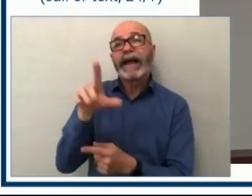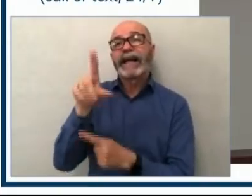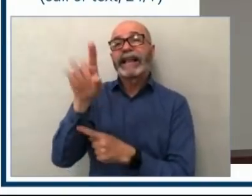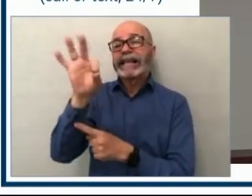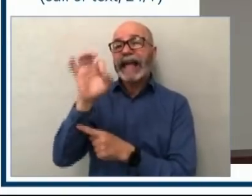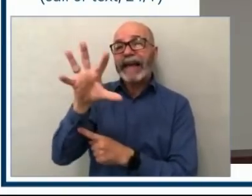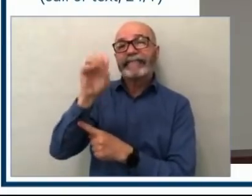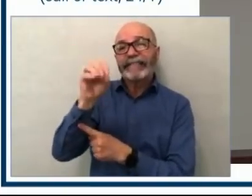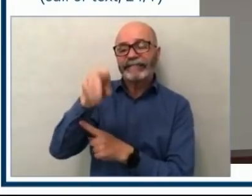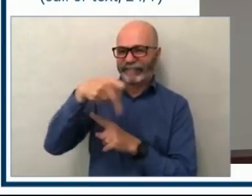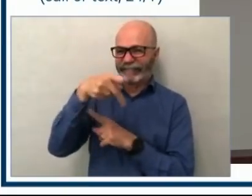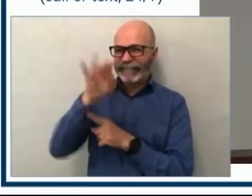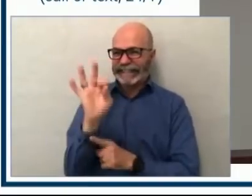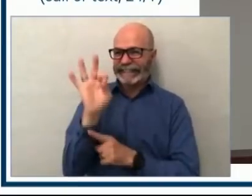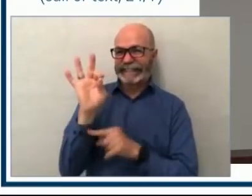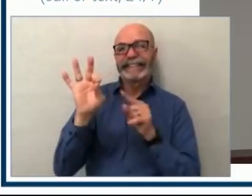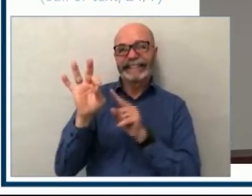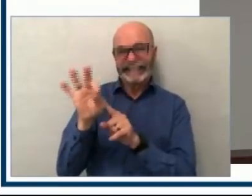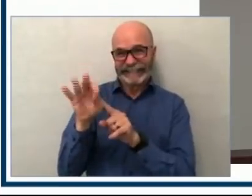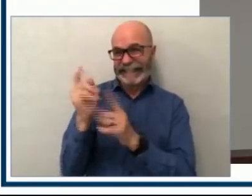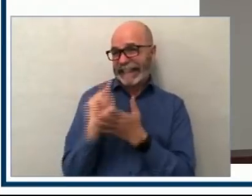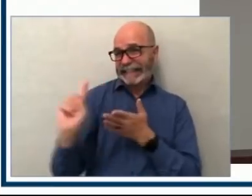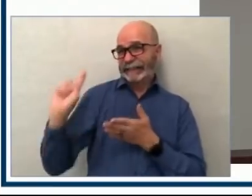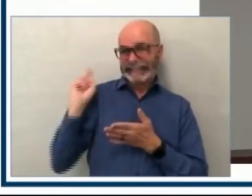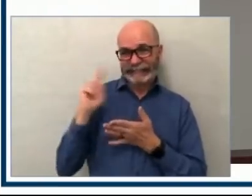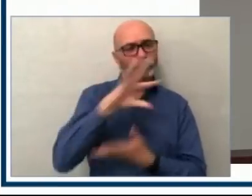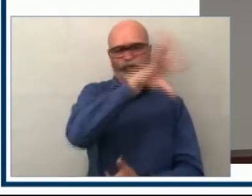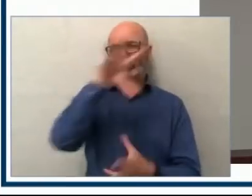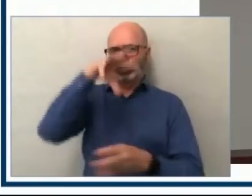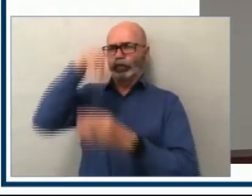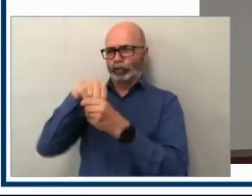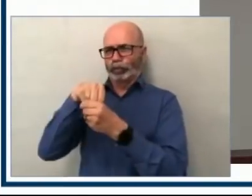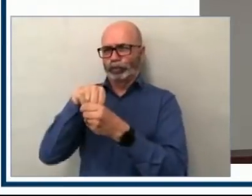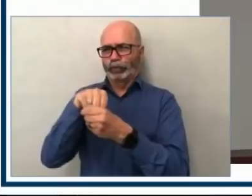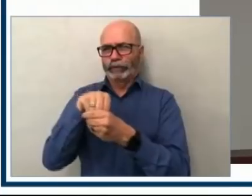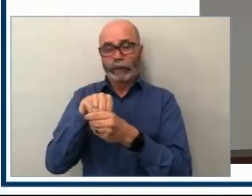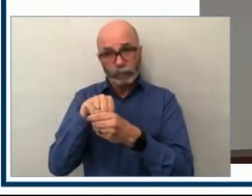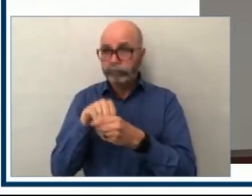late last week. With this, we've been able to administer